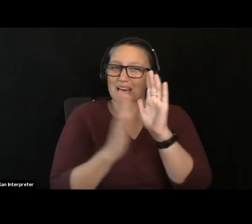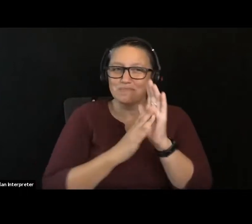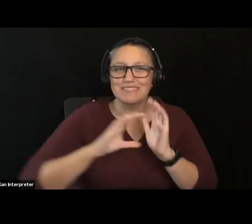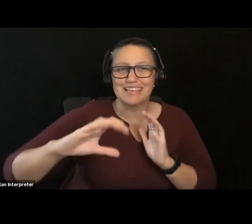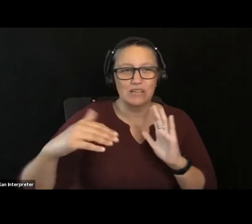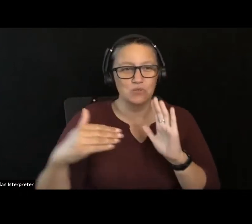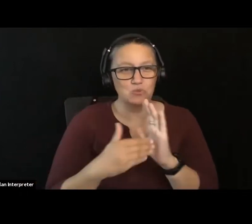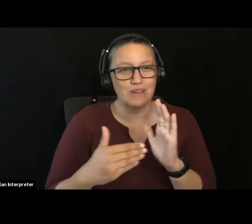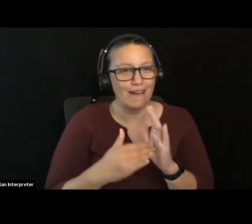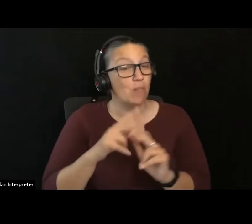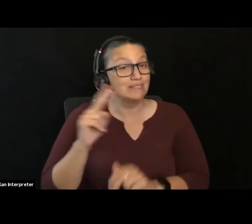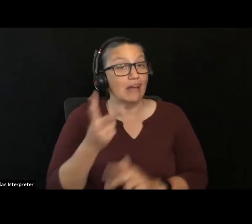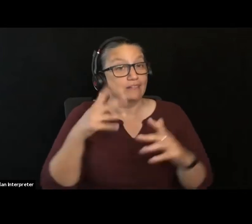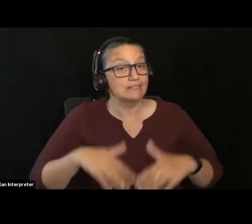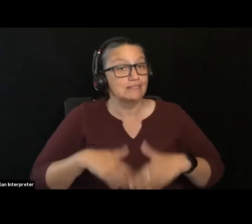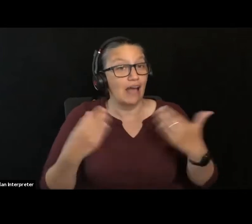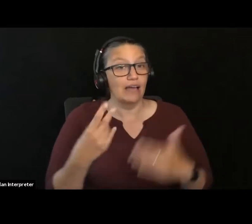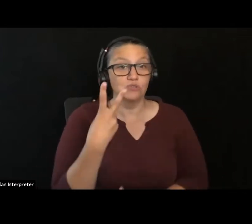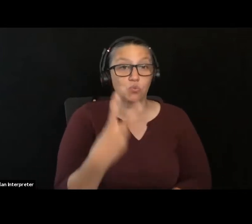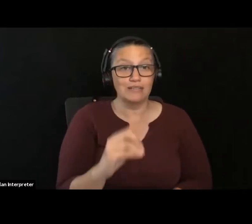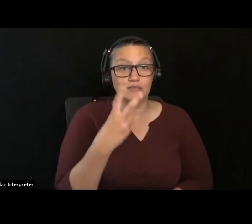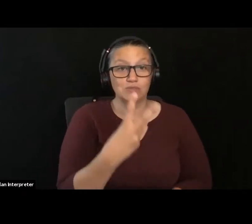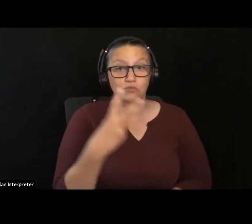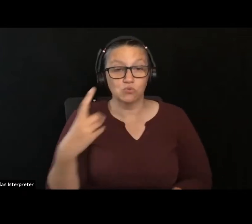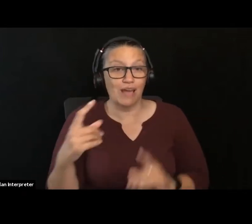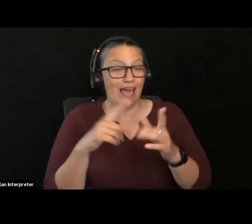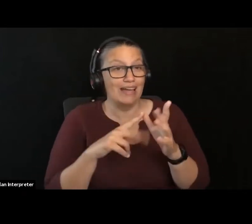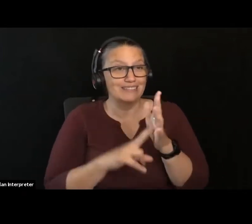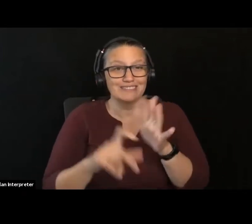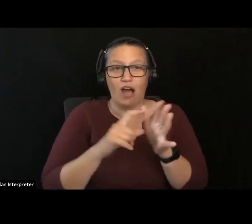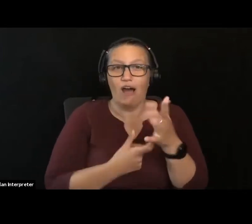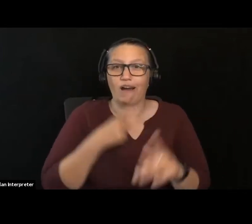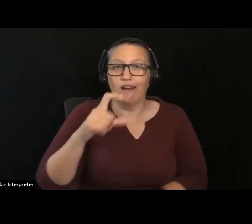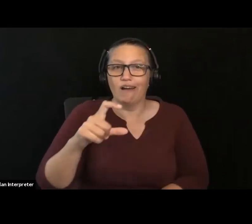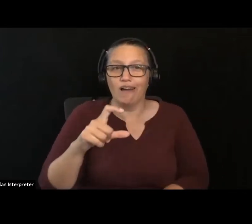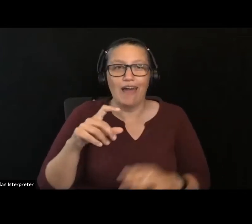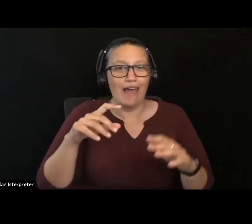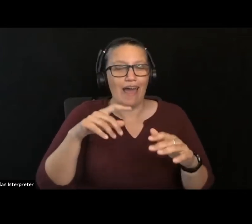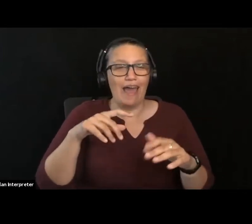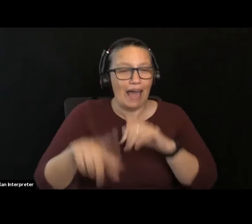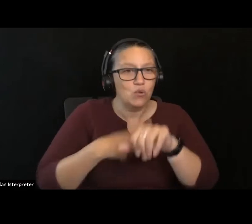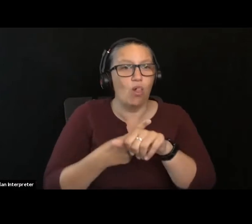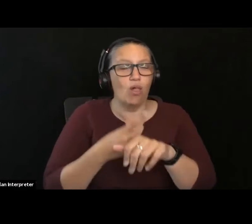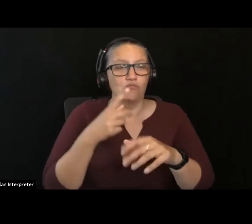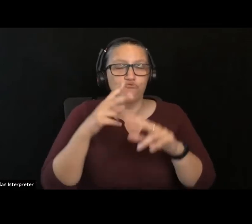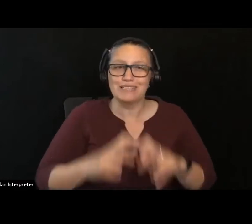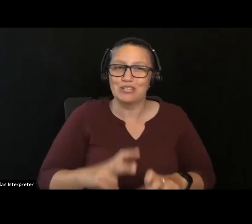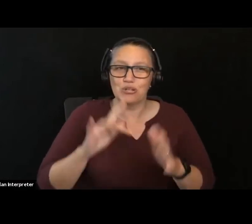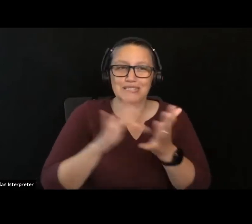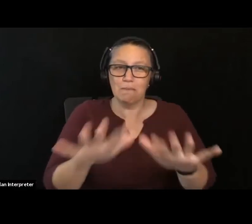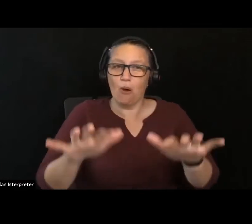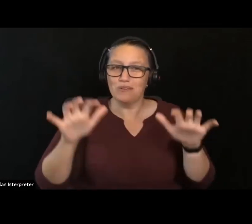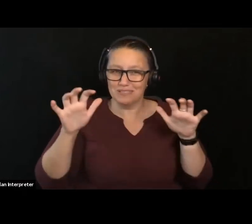the 2021 NDARC Annual Research Symposium. Can